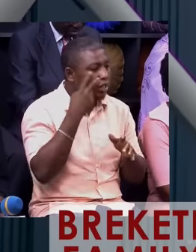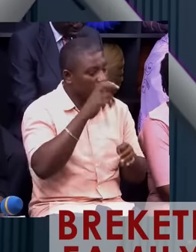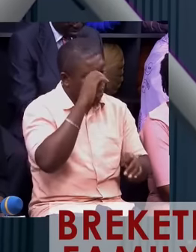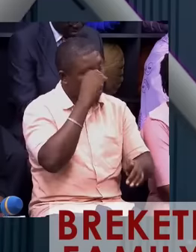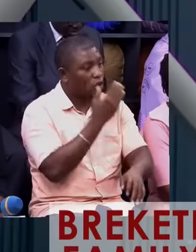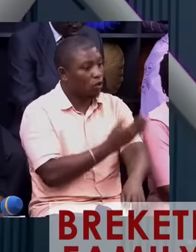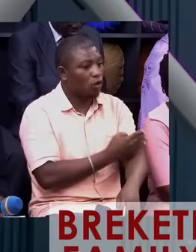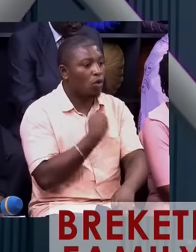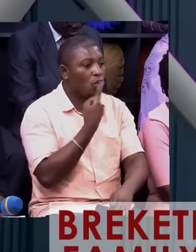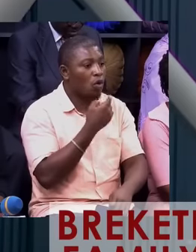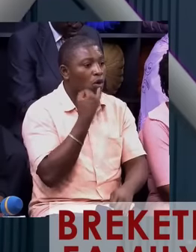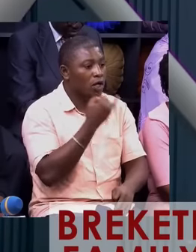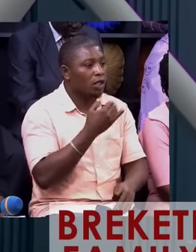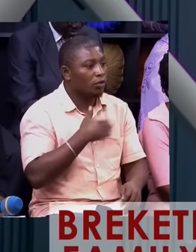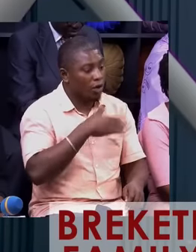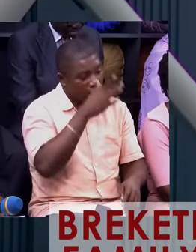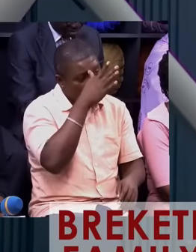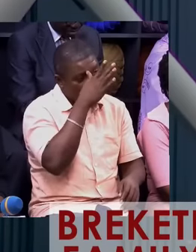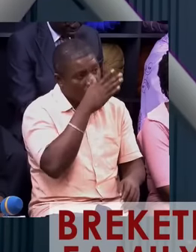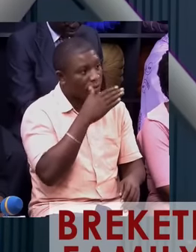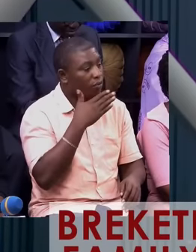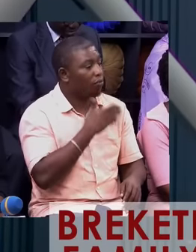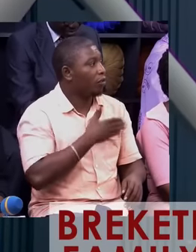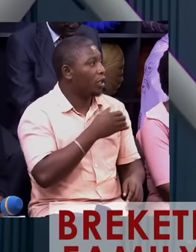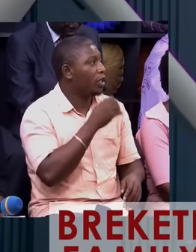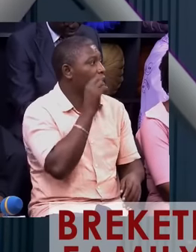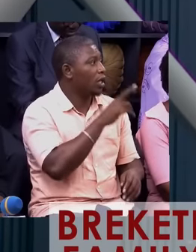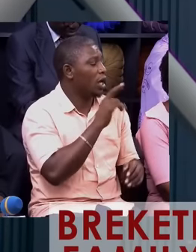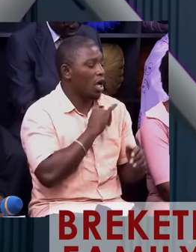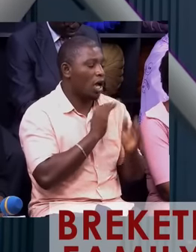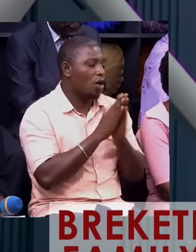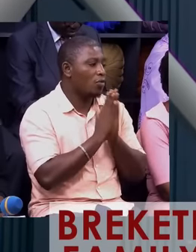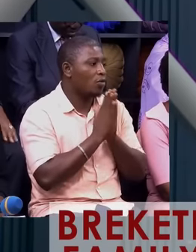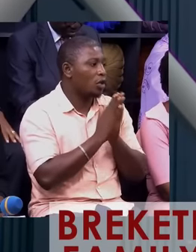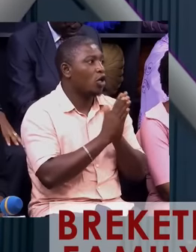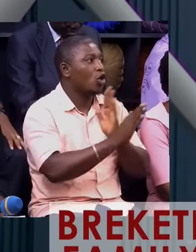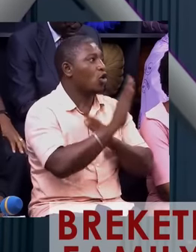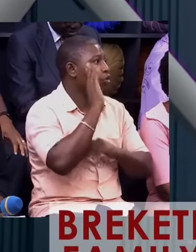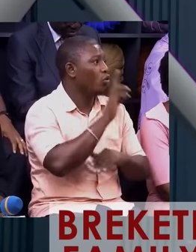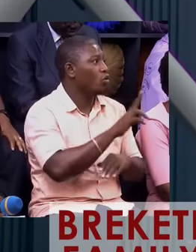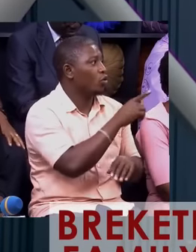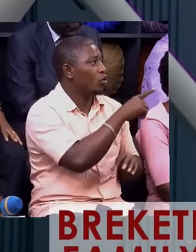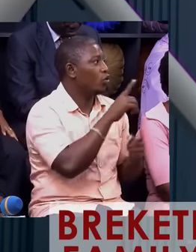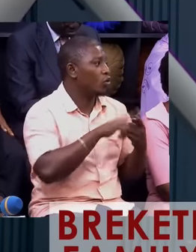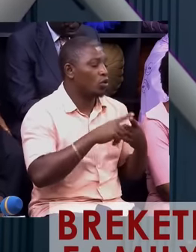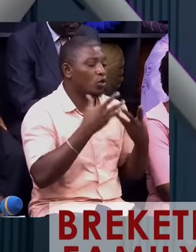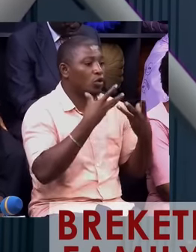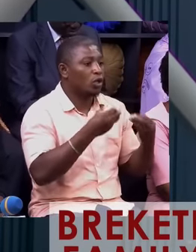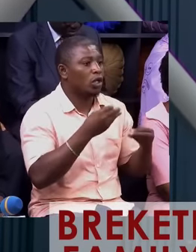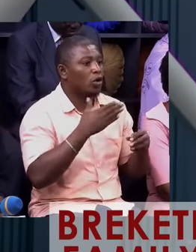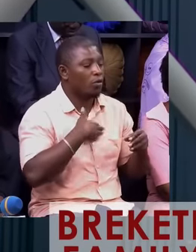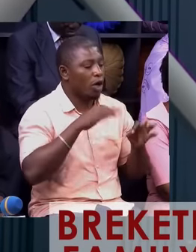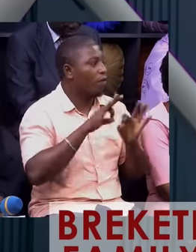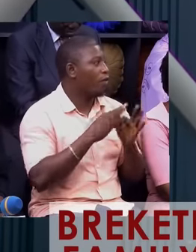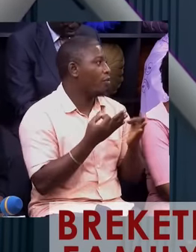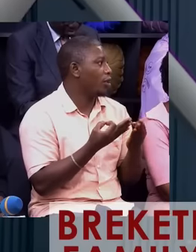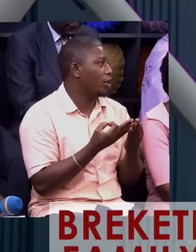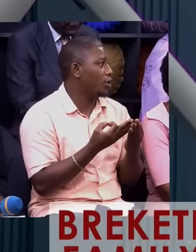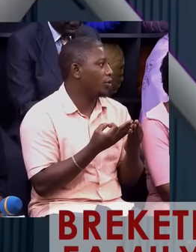son who is my father please sir I pray I pray God will use you to settle my